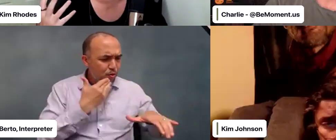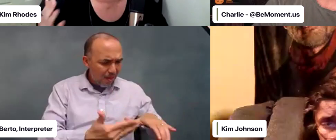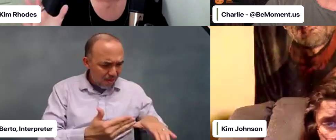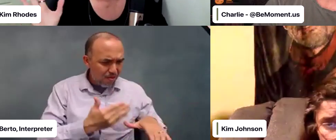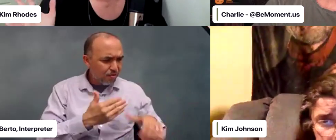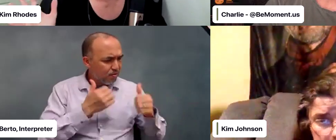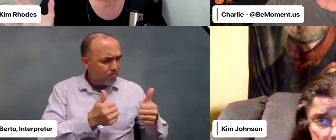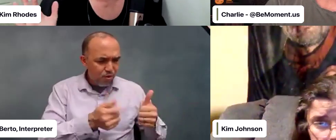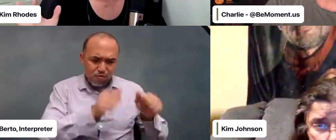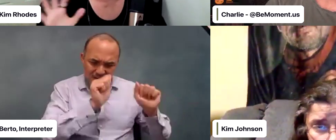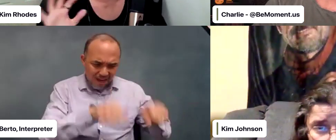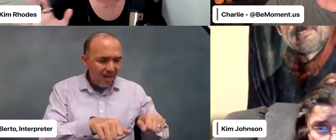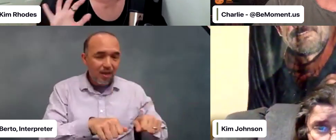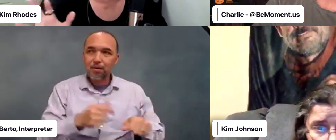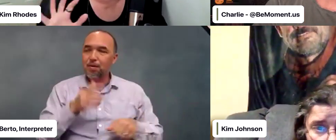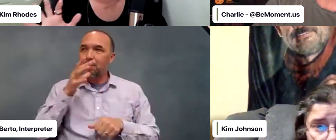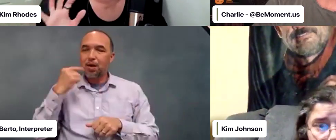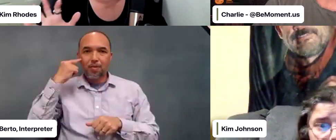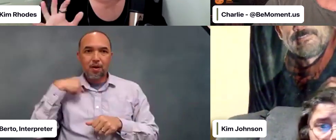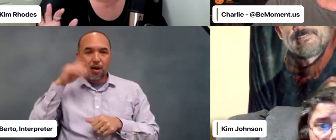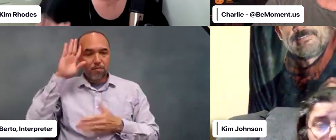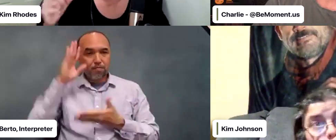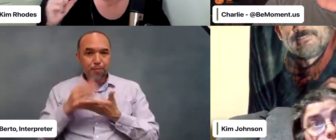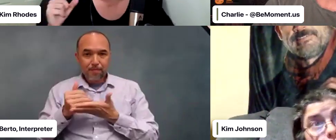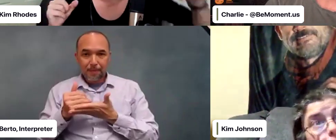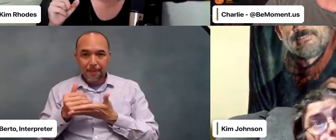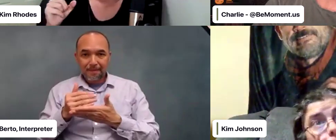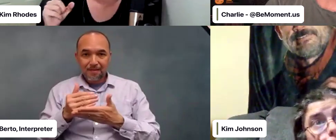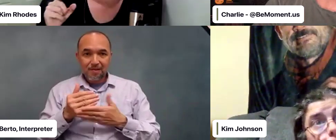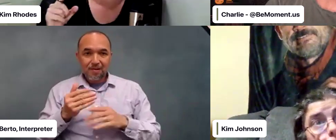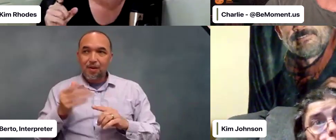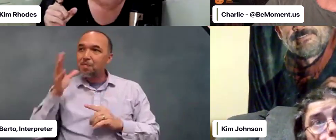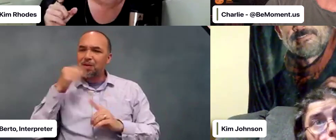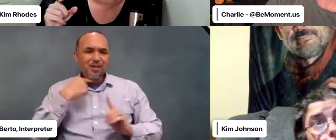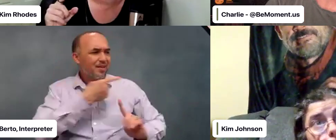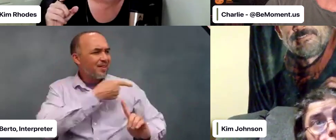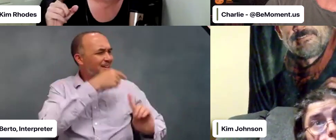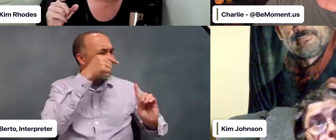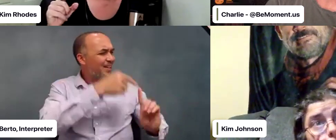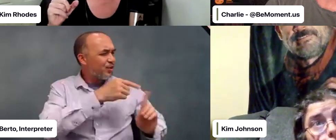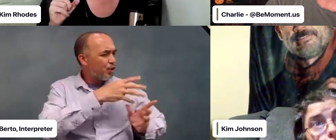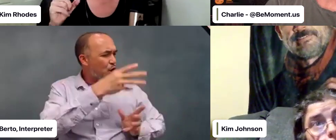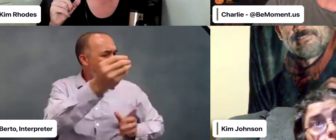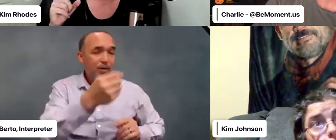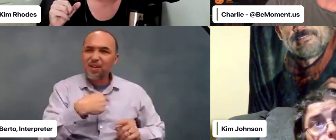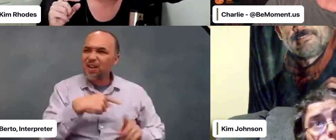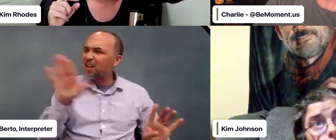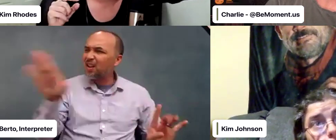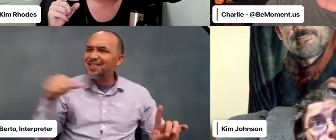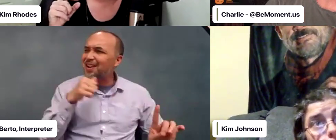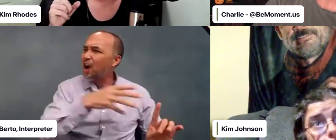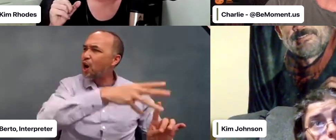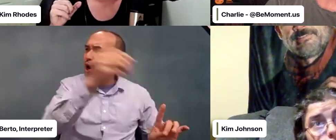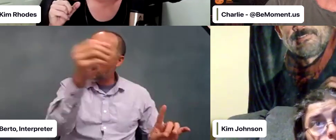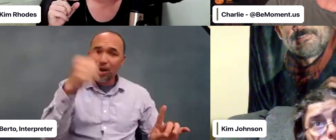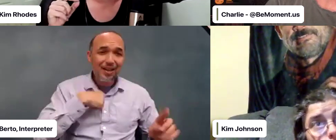hysterical. And my mom came over and said, "Kim, honey, he's gone." I said, "He's not gone. I can see him." And I leaned forward and I touched his